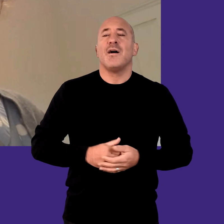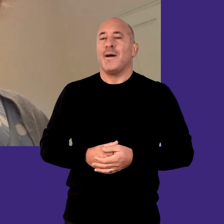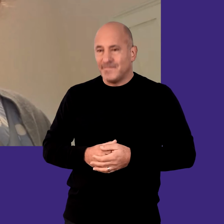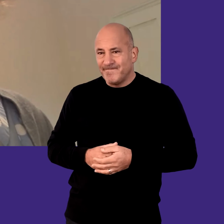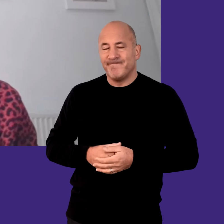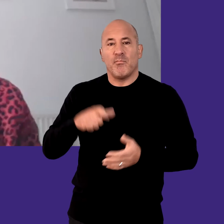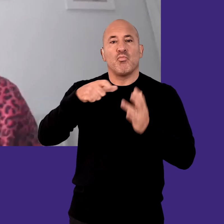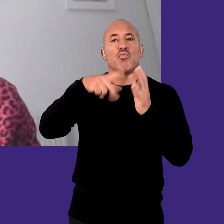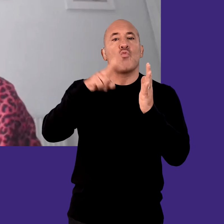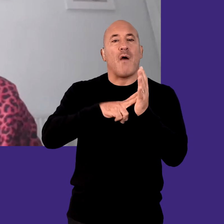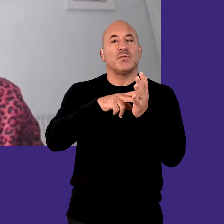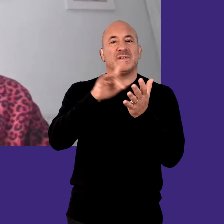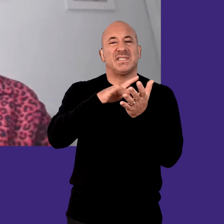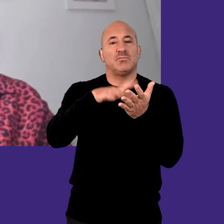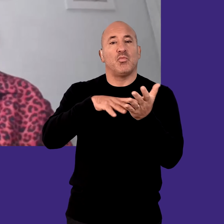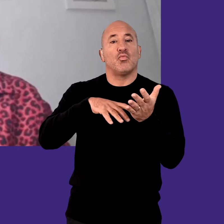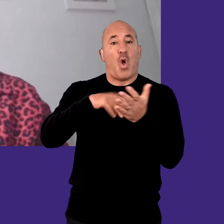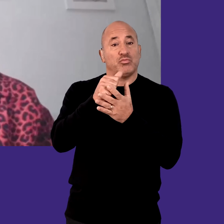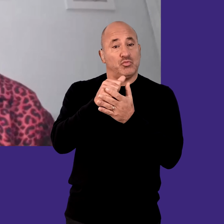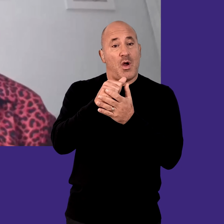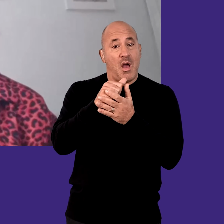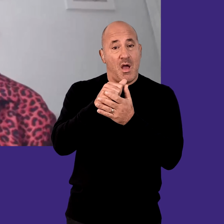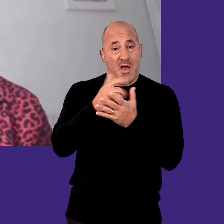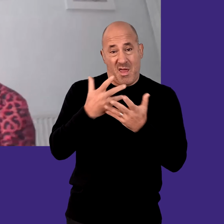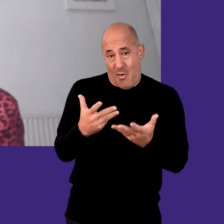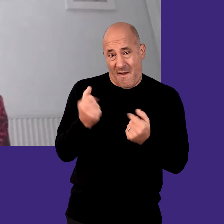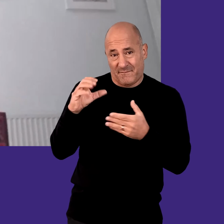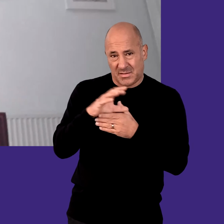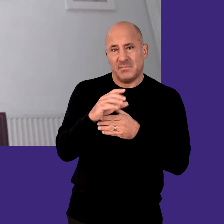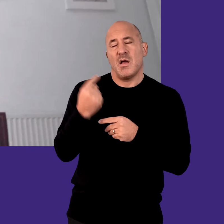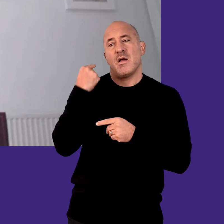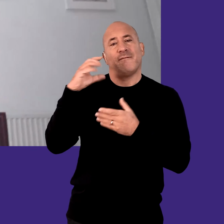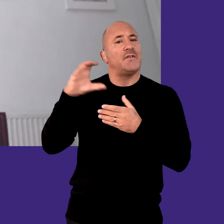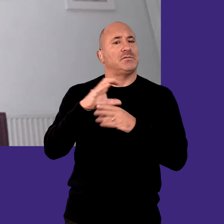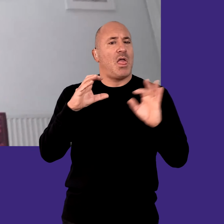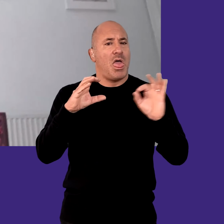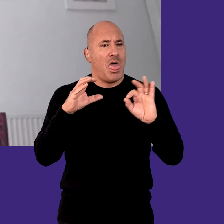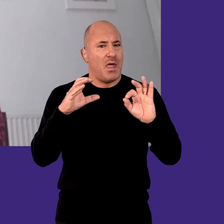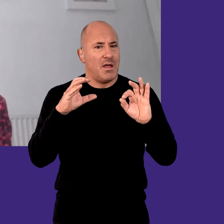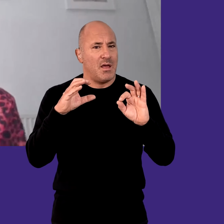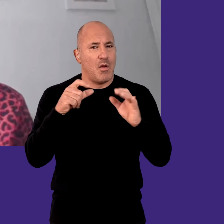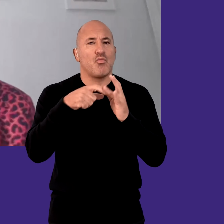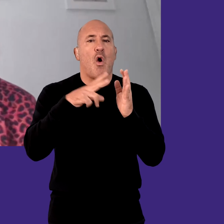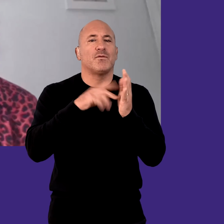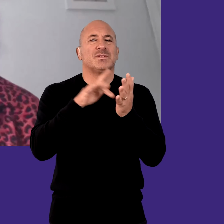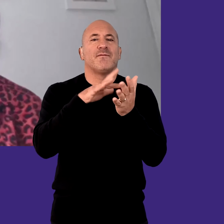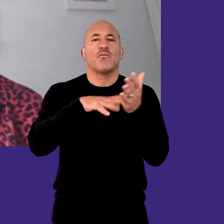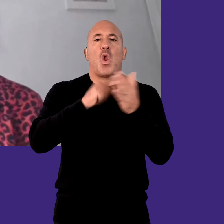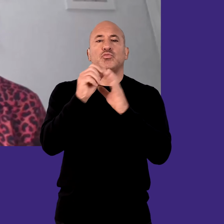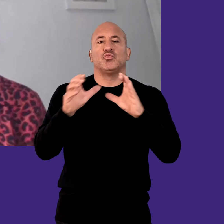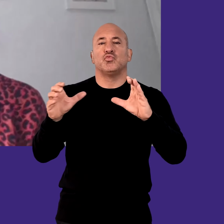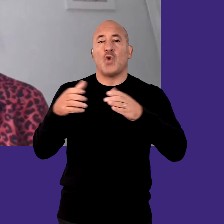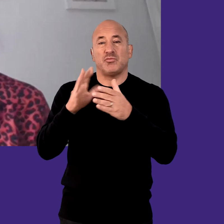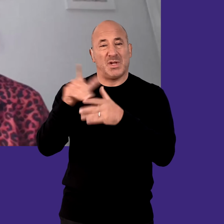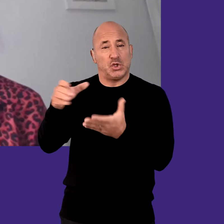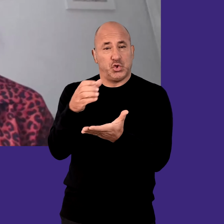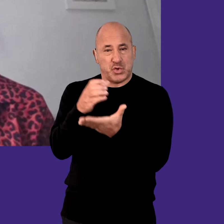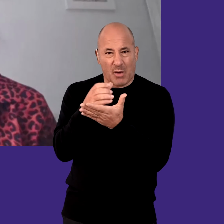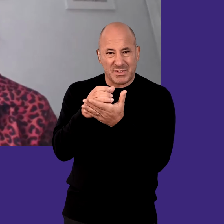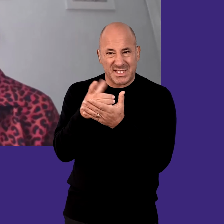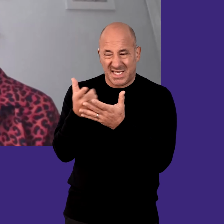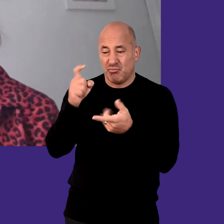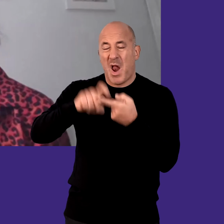Culture funded? Right, so obviously Coventry City of Culture does now, but didn't come with any funding. So the Coventry